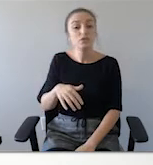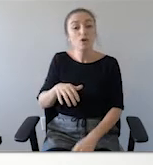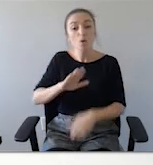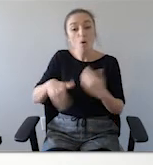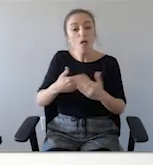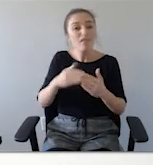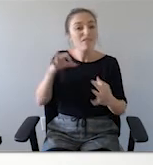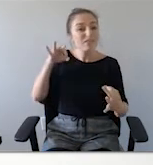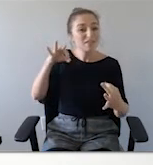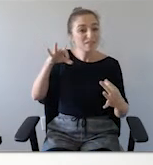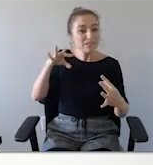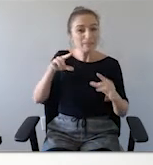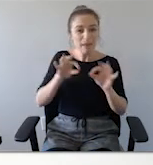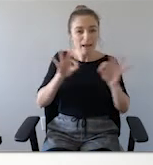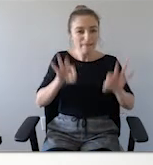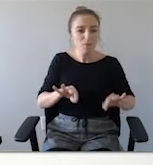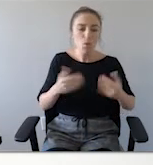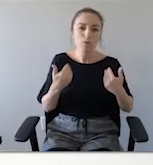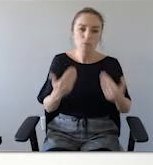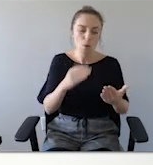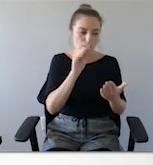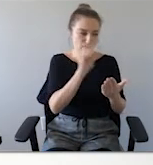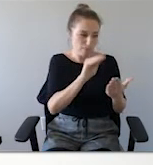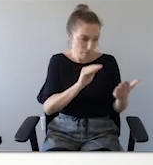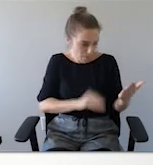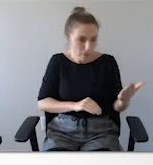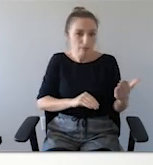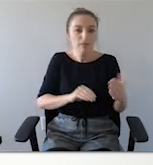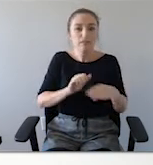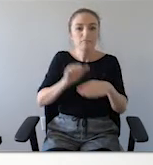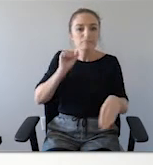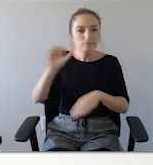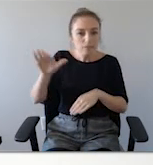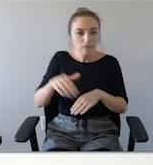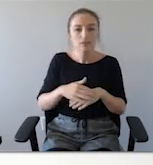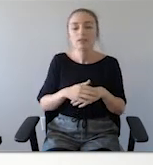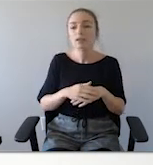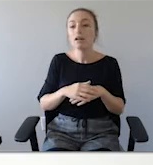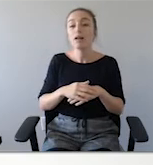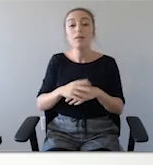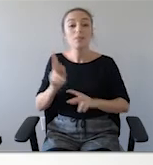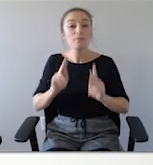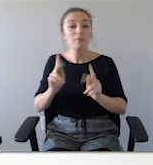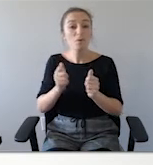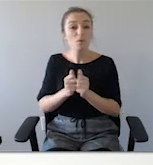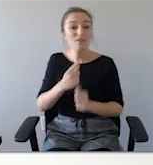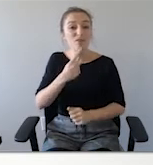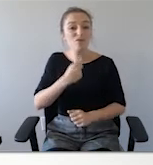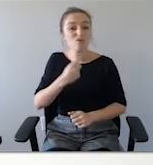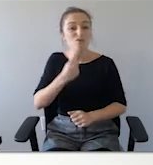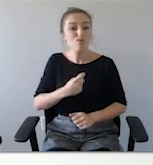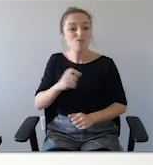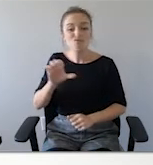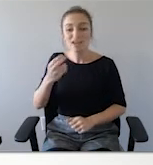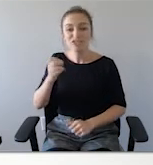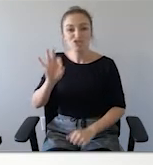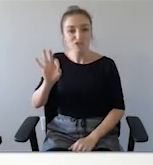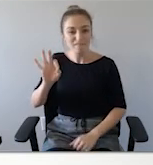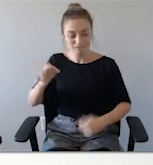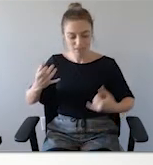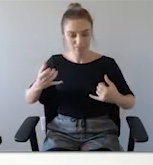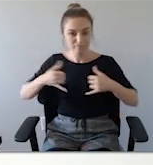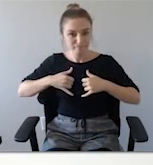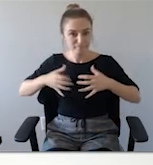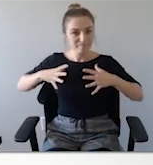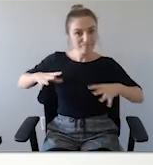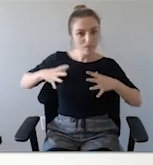feedback forms, talk to the people with the red chef's outfits on, that's the staff and the team, and talk to them and